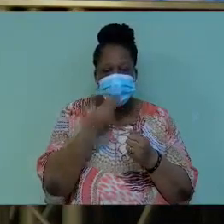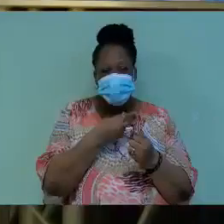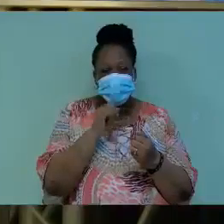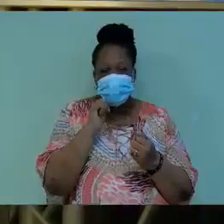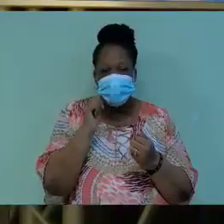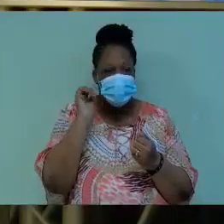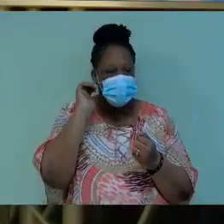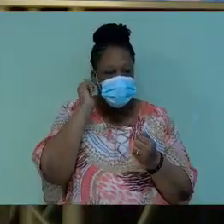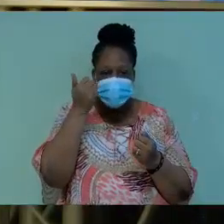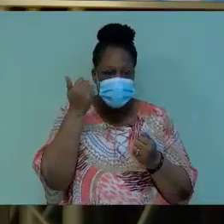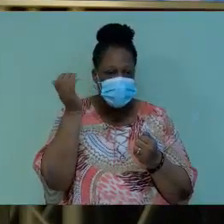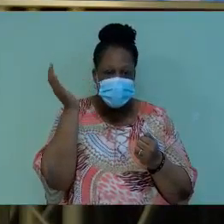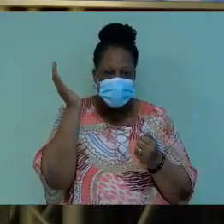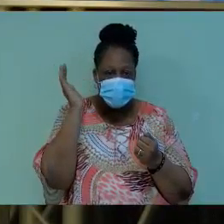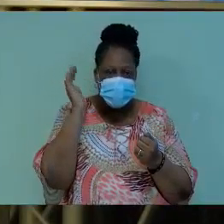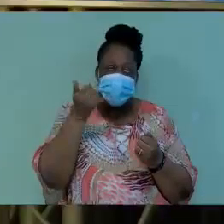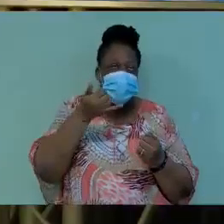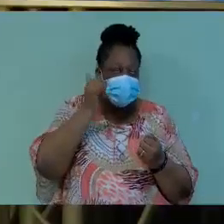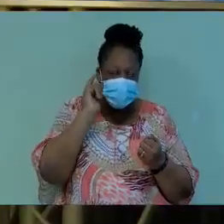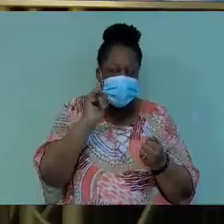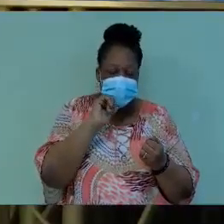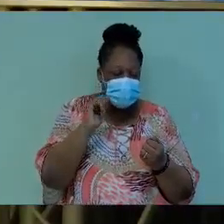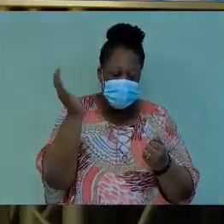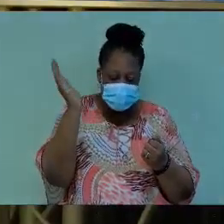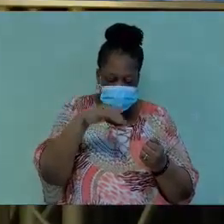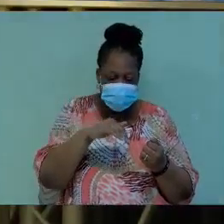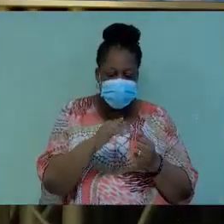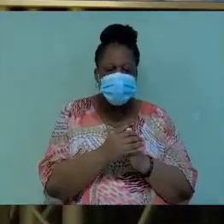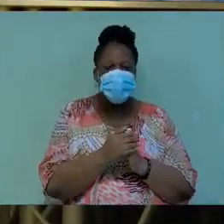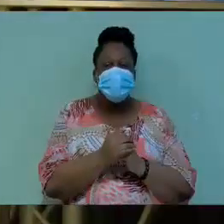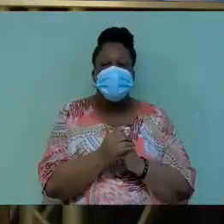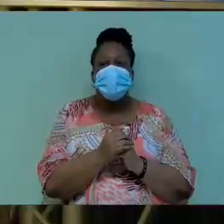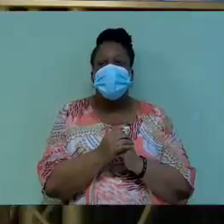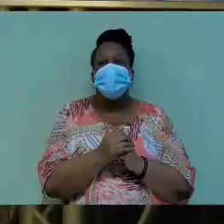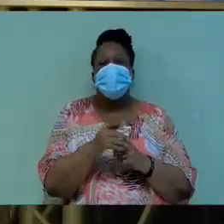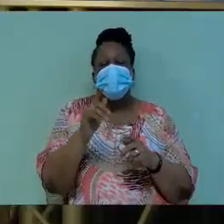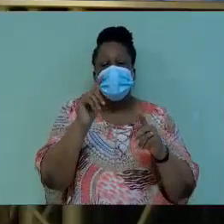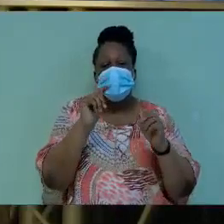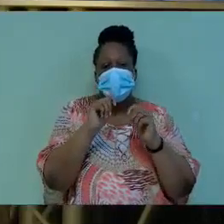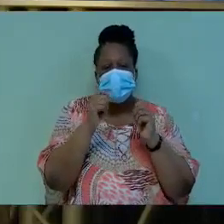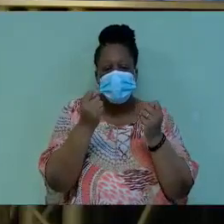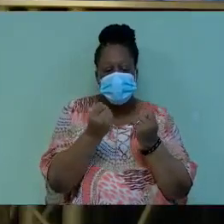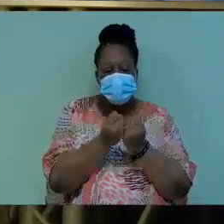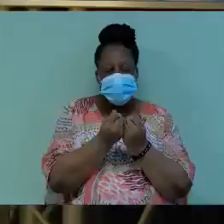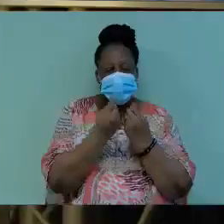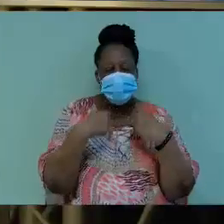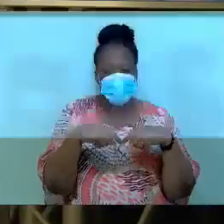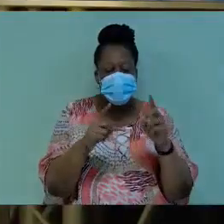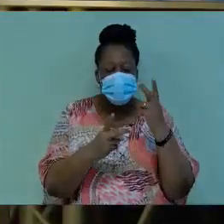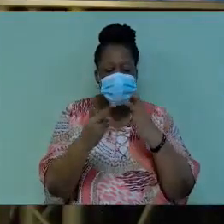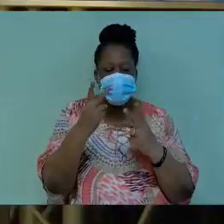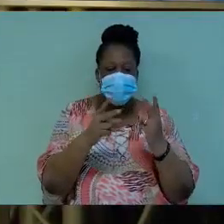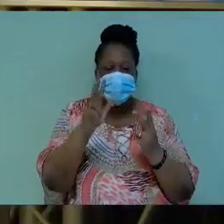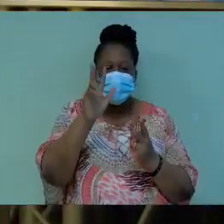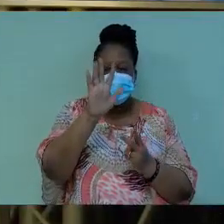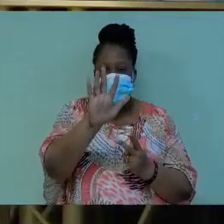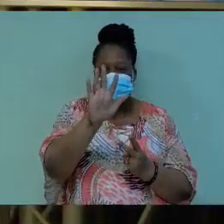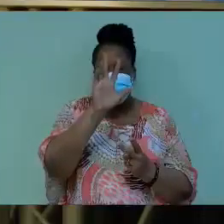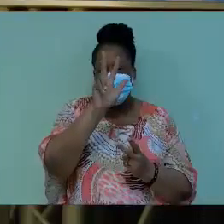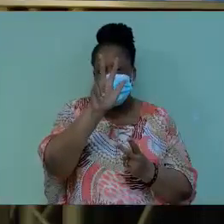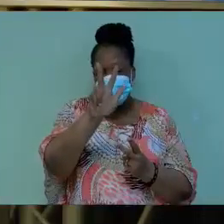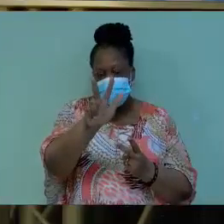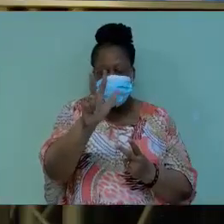The Compliance Task Force would have visited a total of 53 businesses today as we continue our